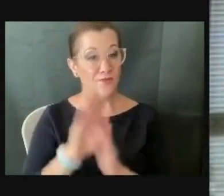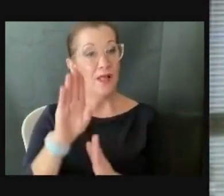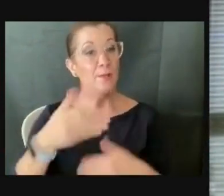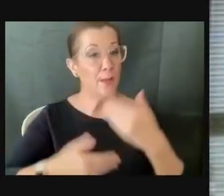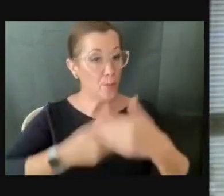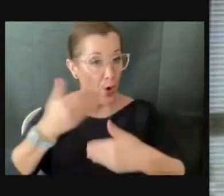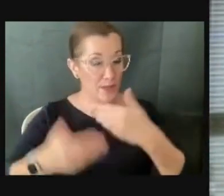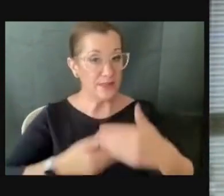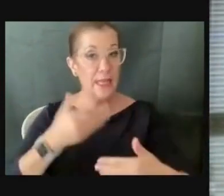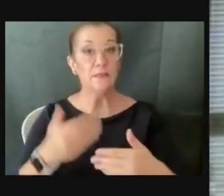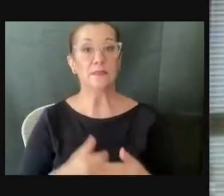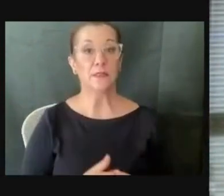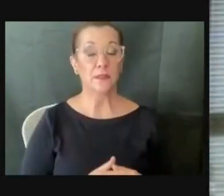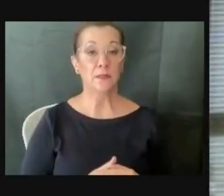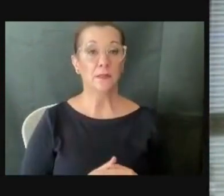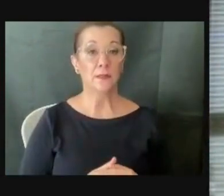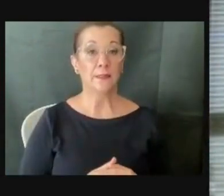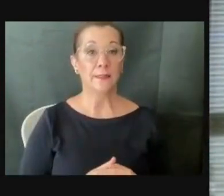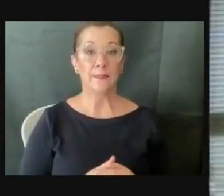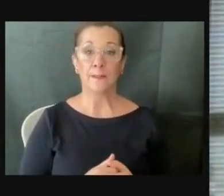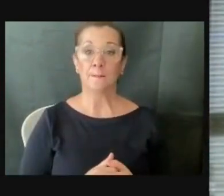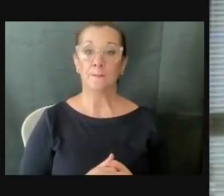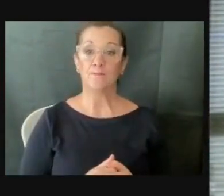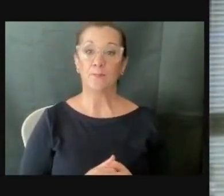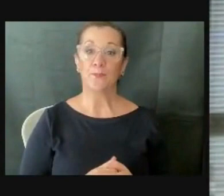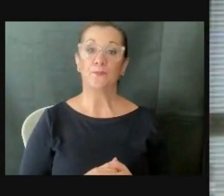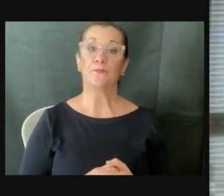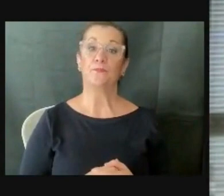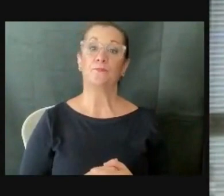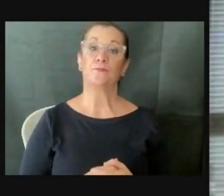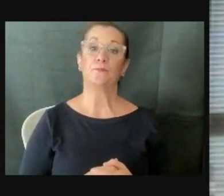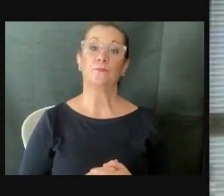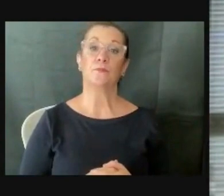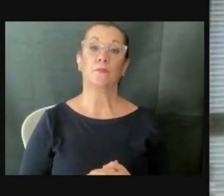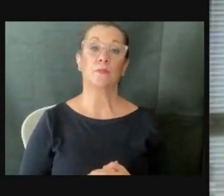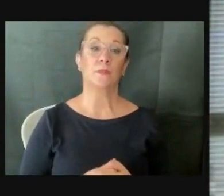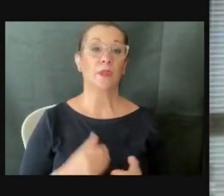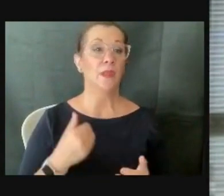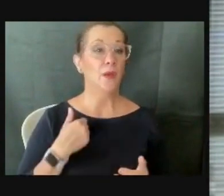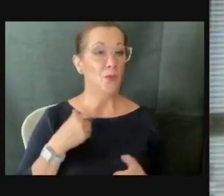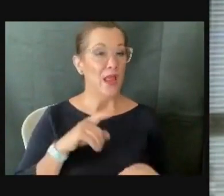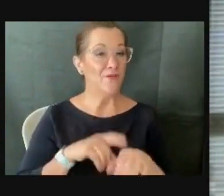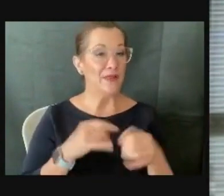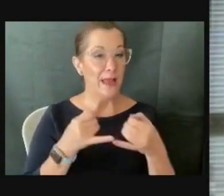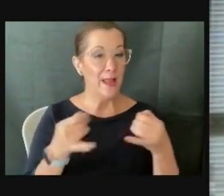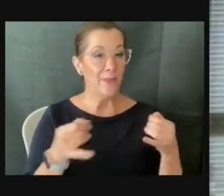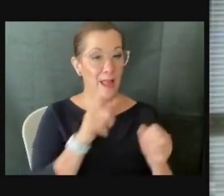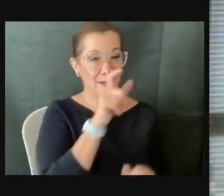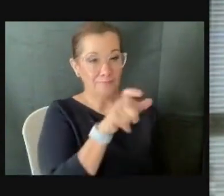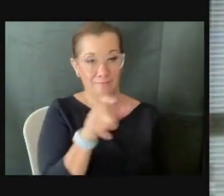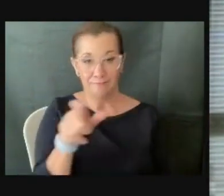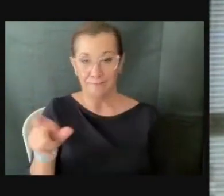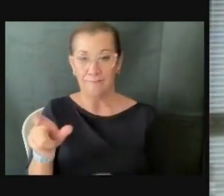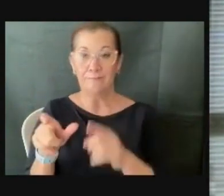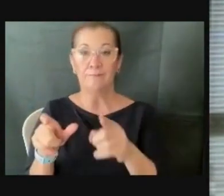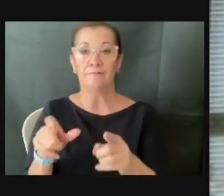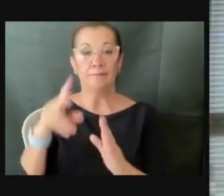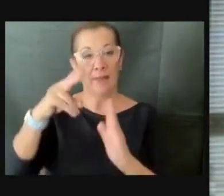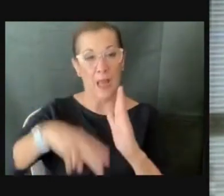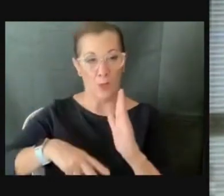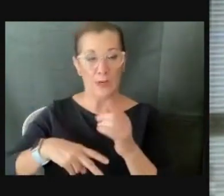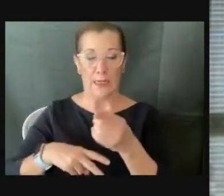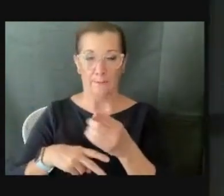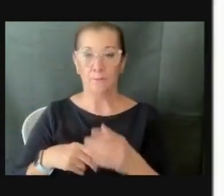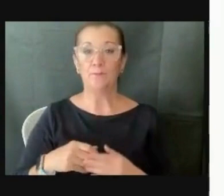So we have a bit of a timeline here. I'll just read through it quickly here.